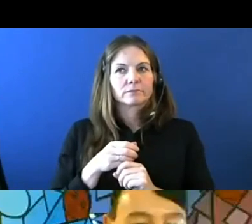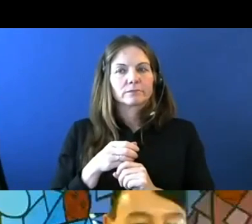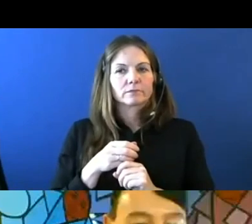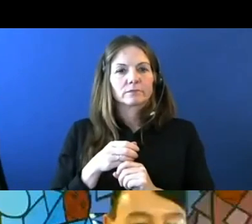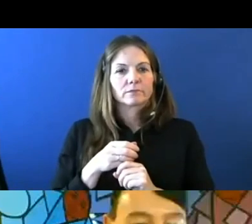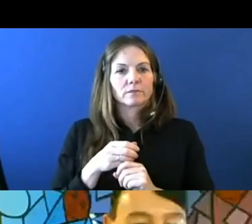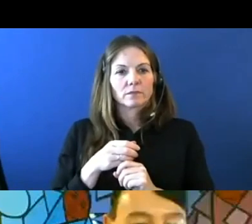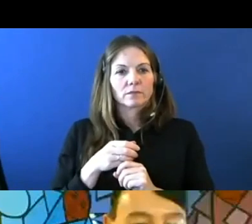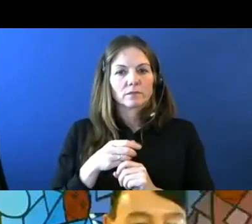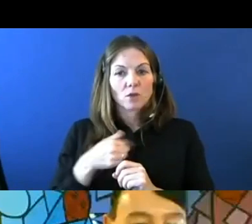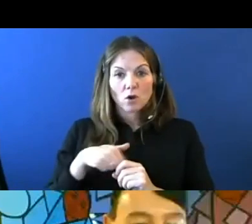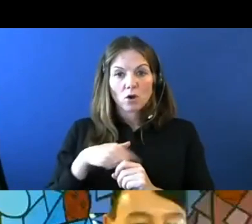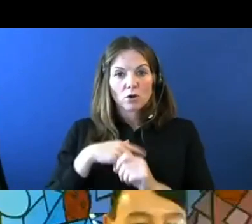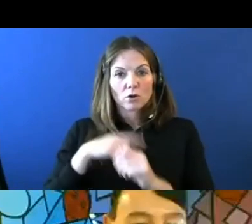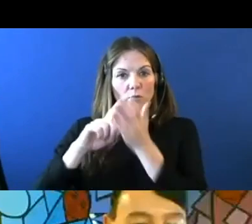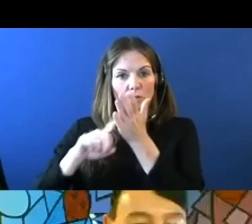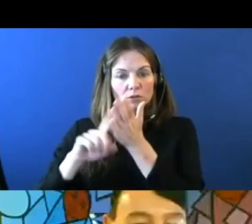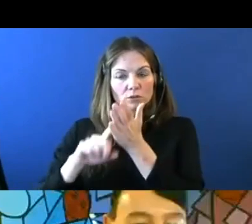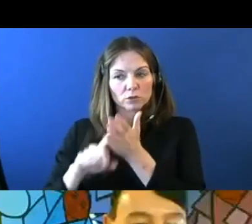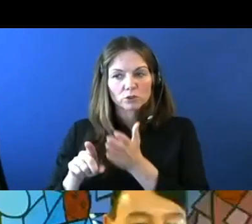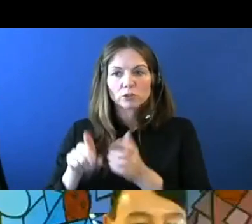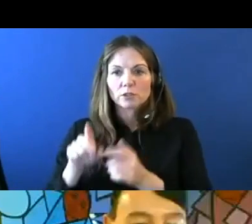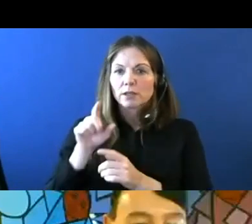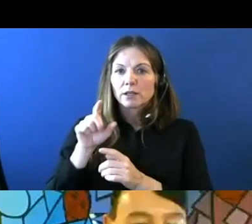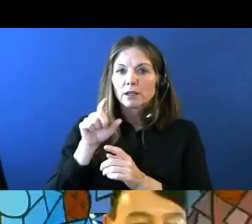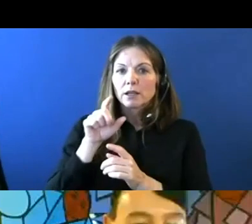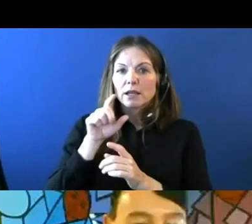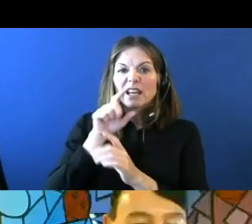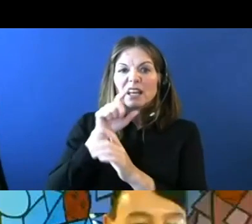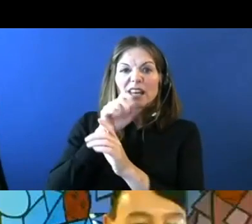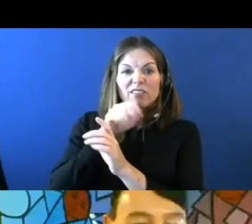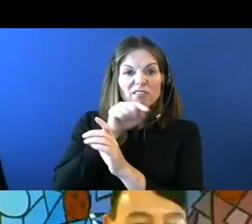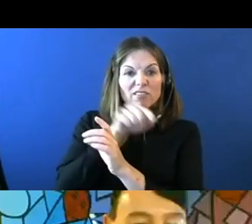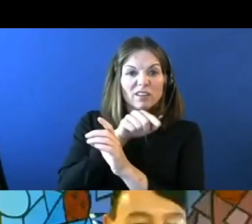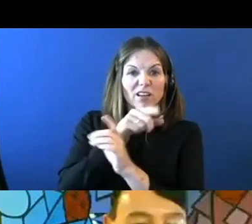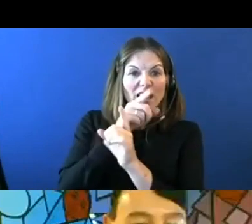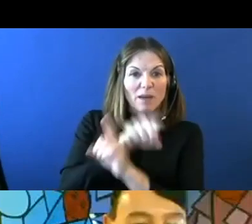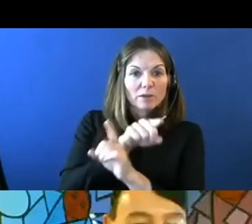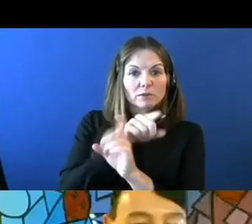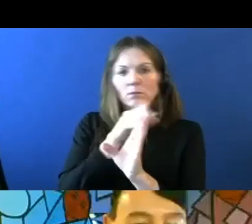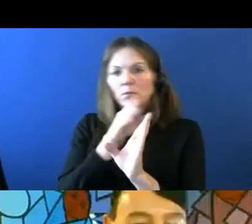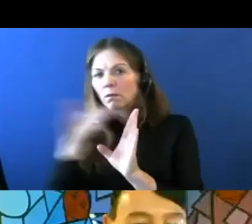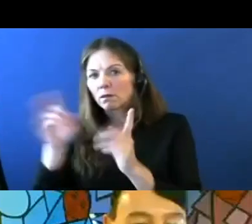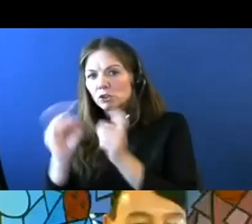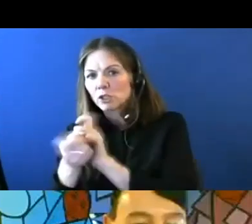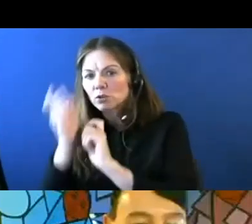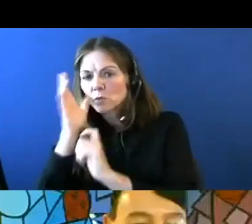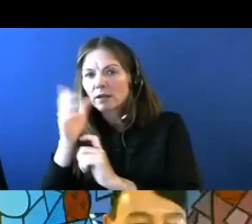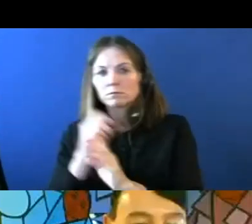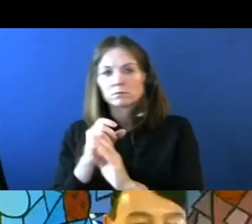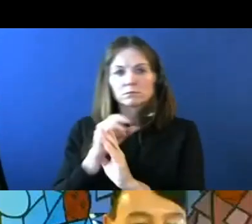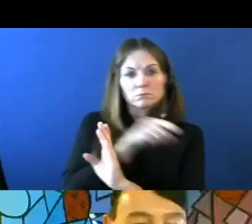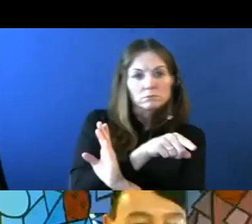and our evaluation looks at, if we do this, can we change that? If we try this, will it affect